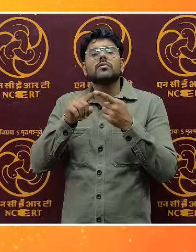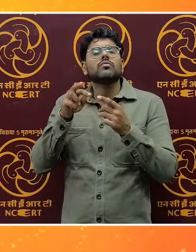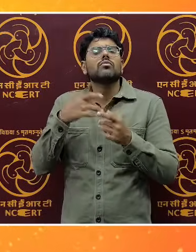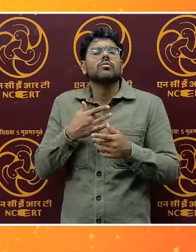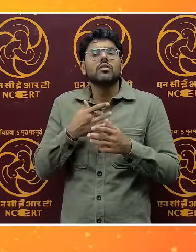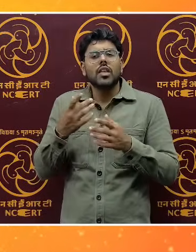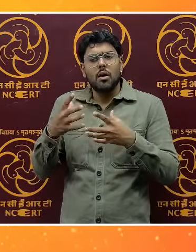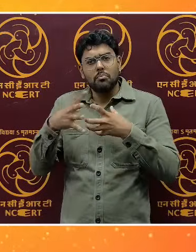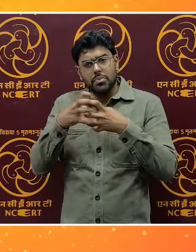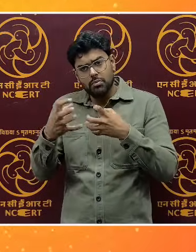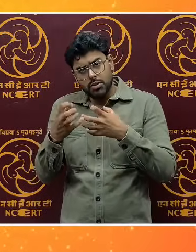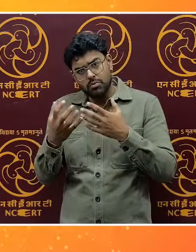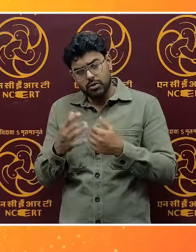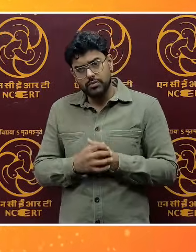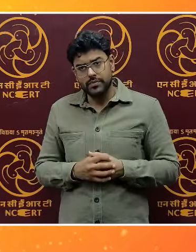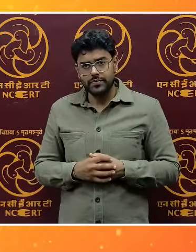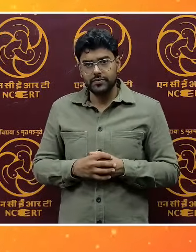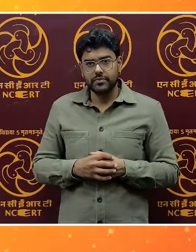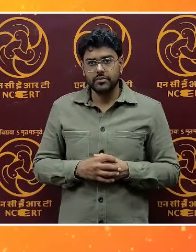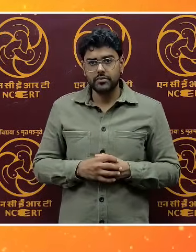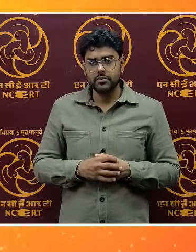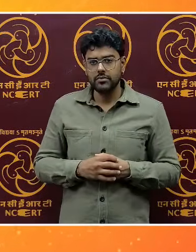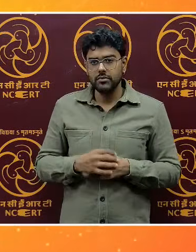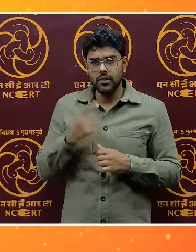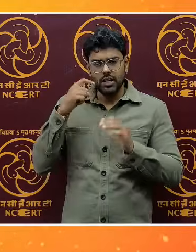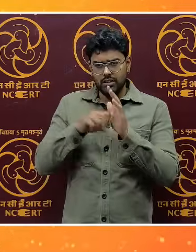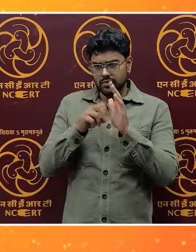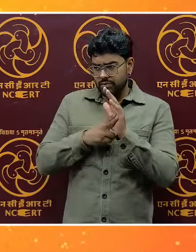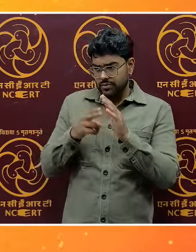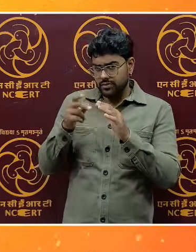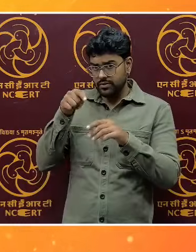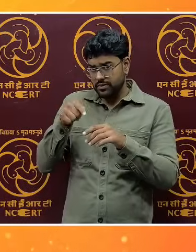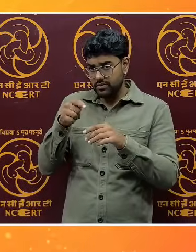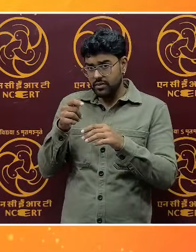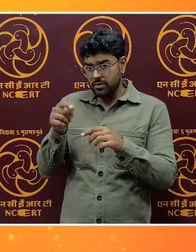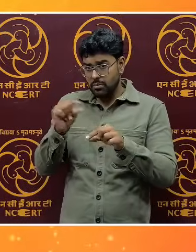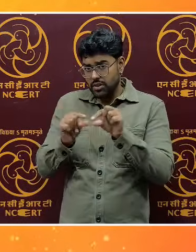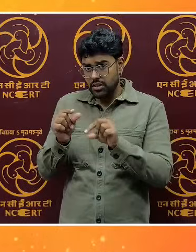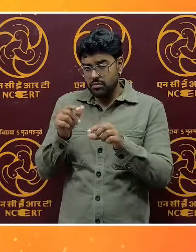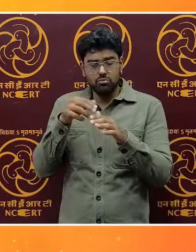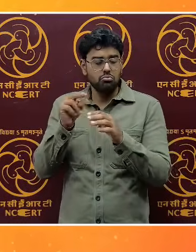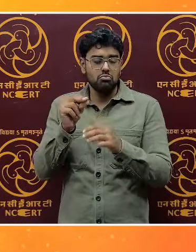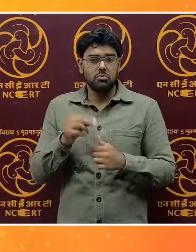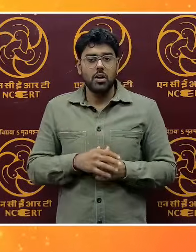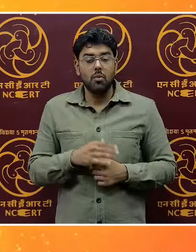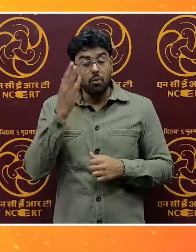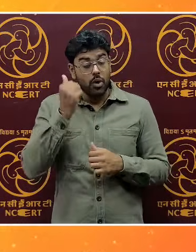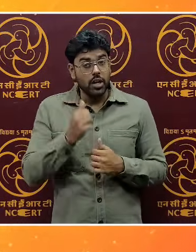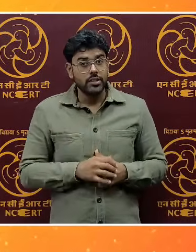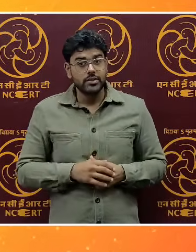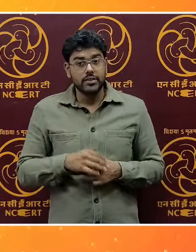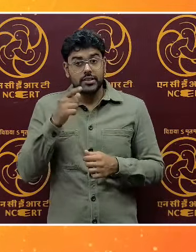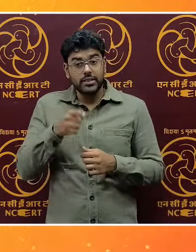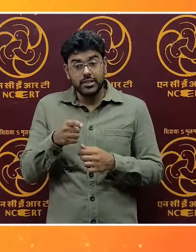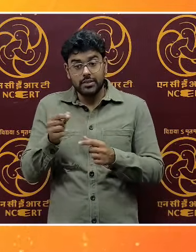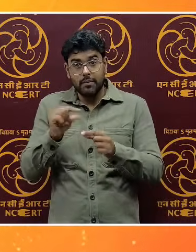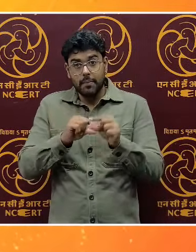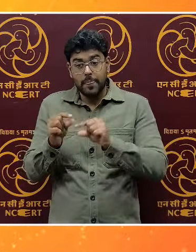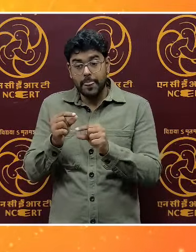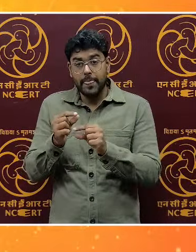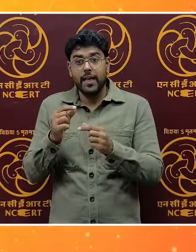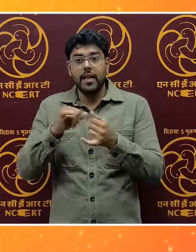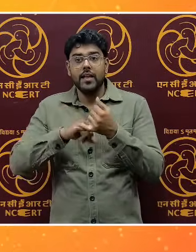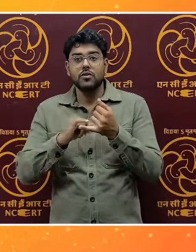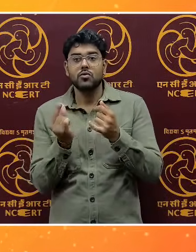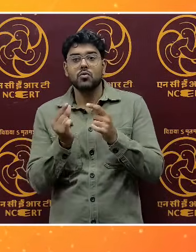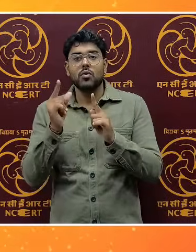attracted in this case? Iron sulfide, no. No. Why? Because now it is combined with sulfur.